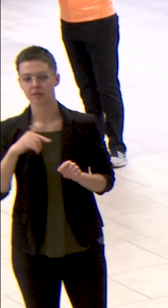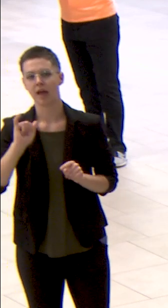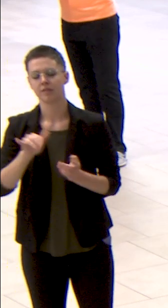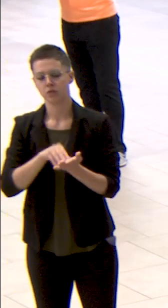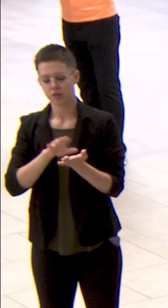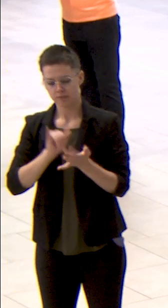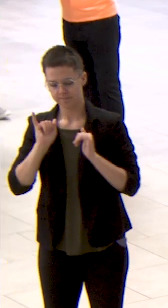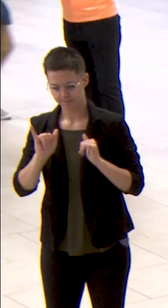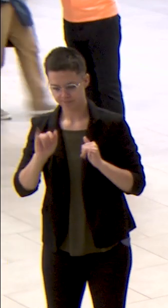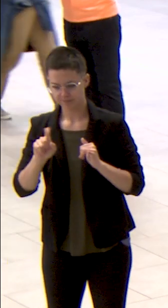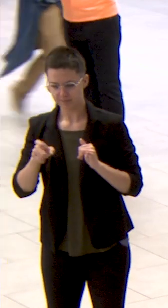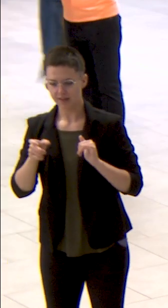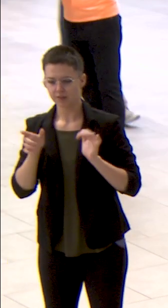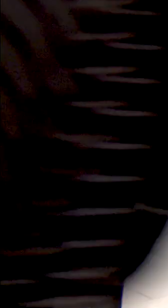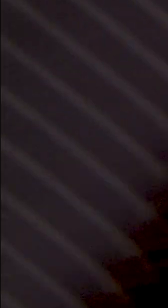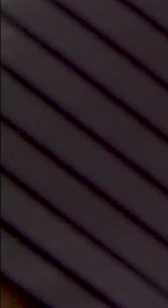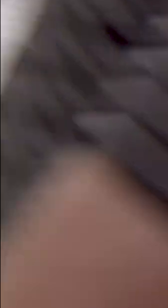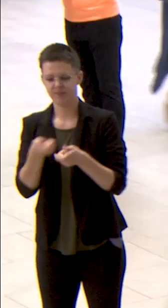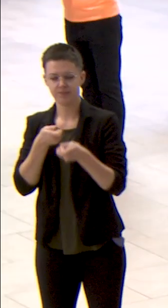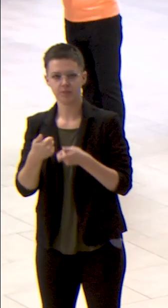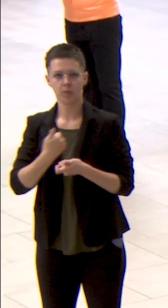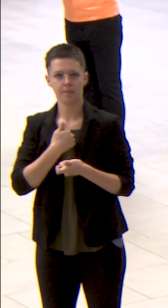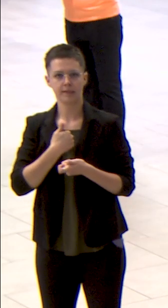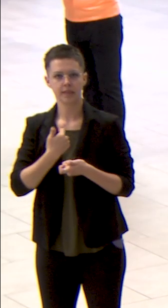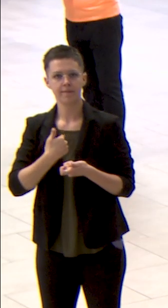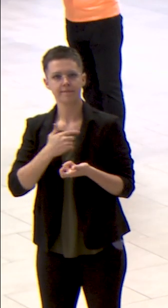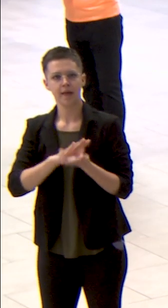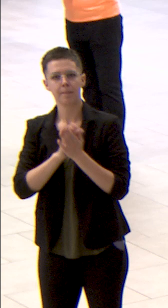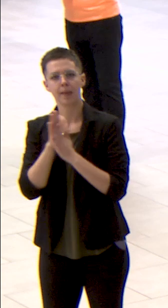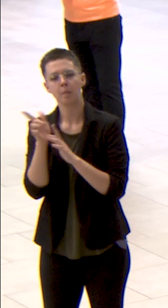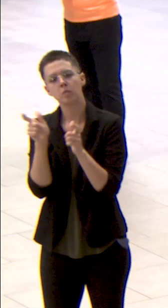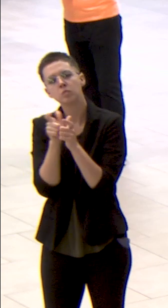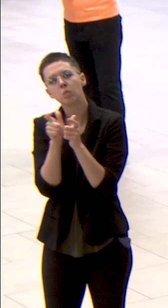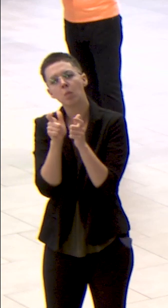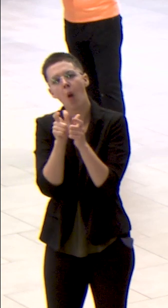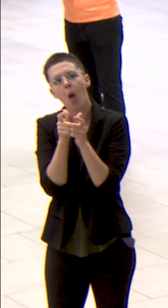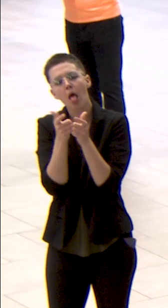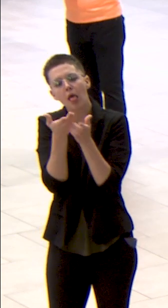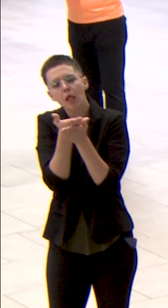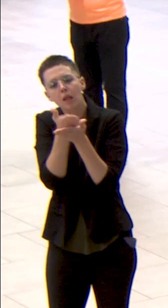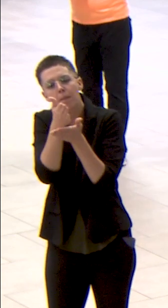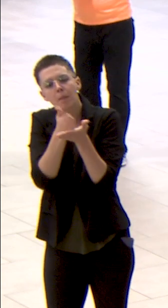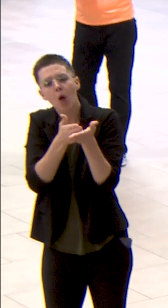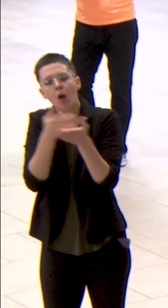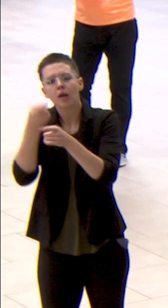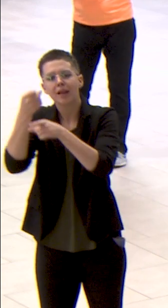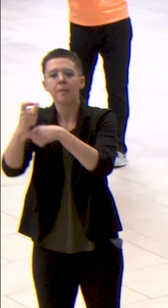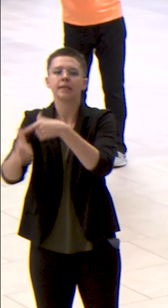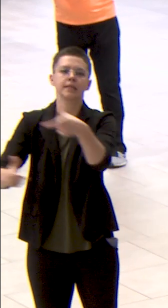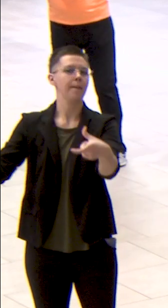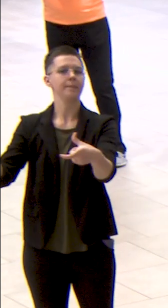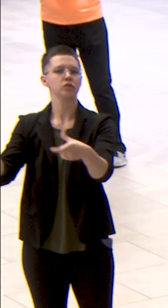center myself so that I, realizing that I was the small organism infecting a much bigger body,